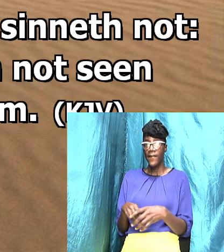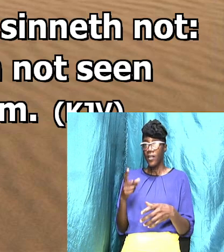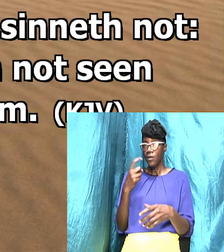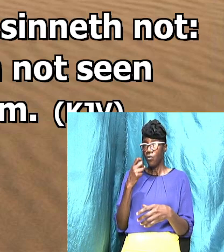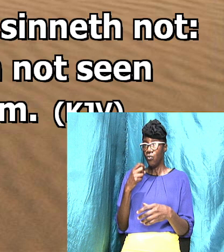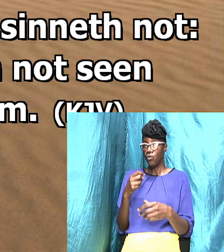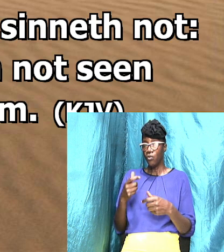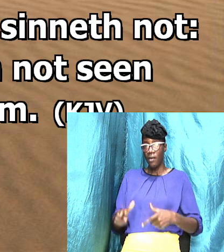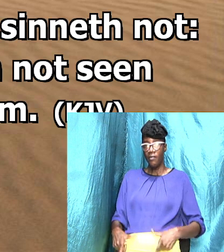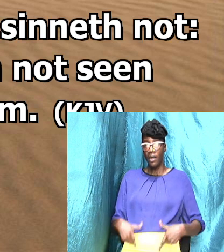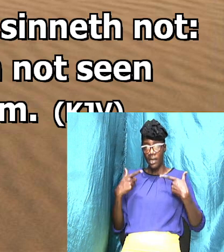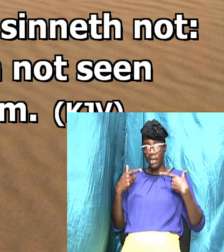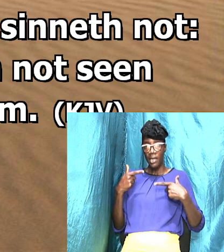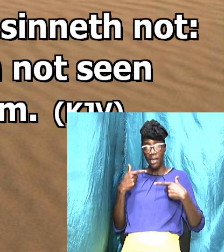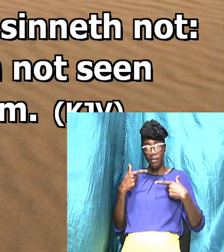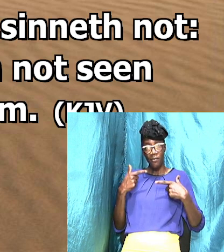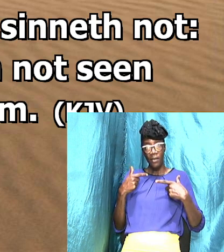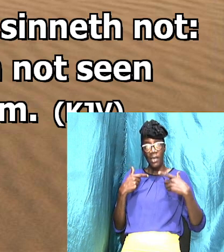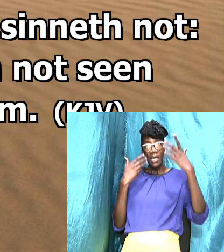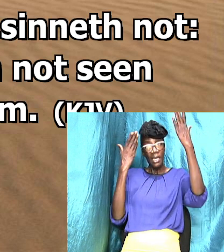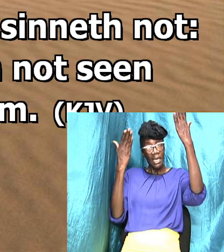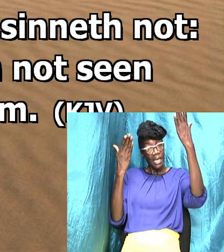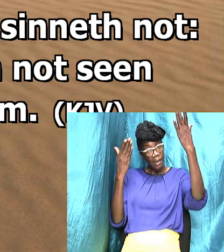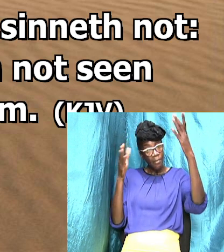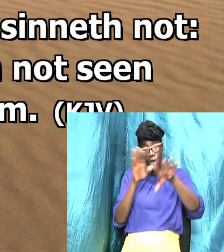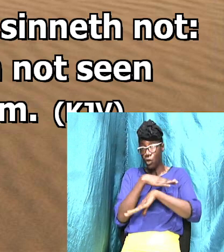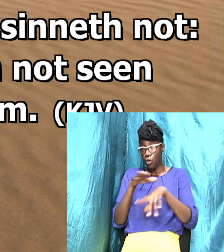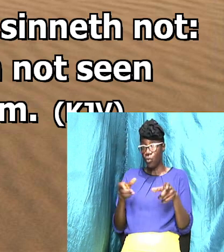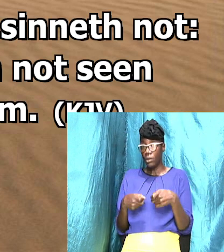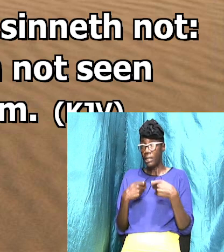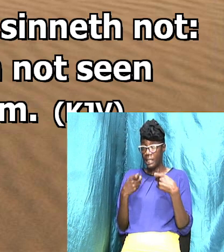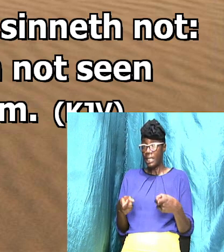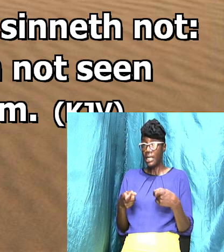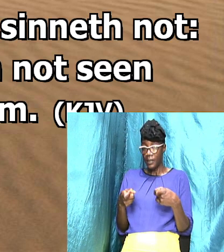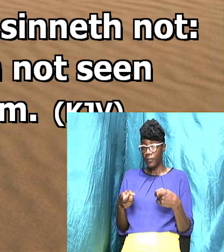Whosoever abideth in him sinneth not.